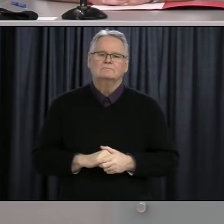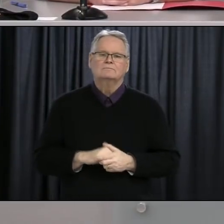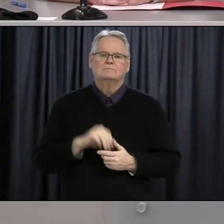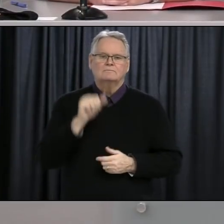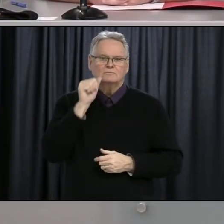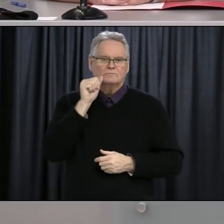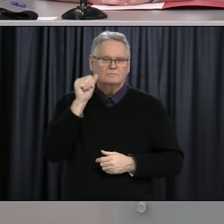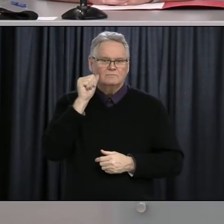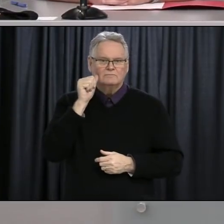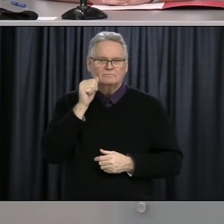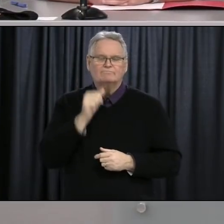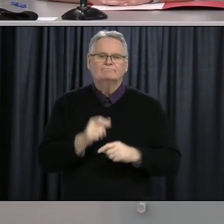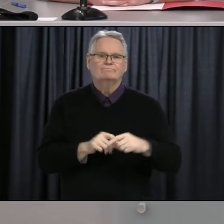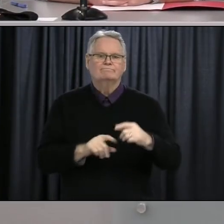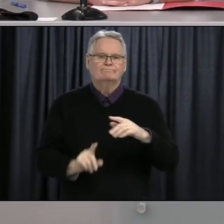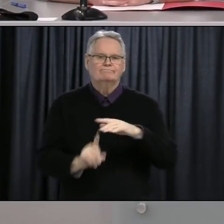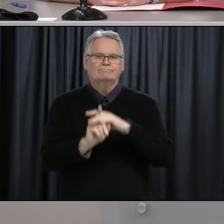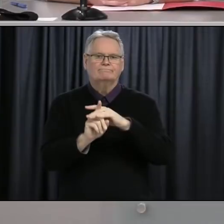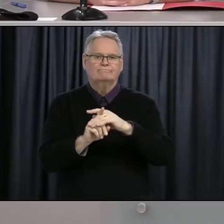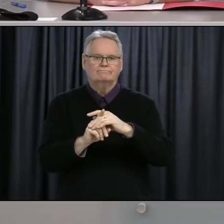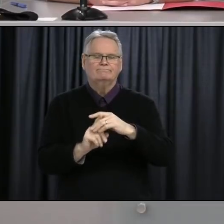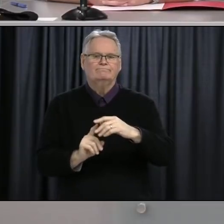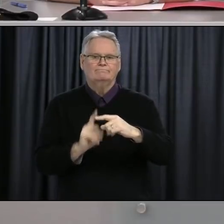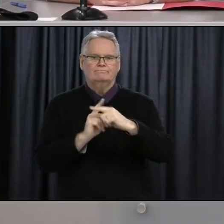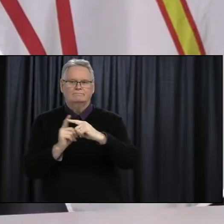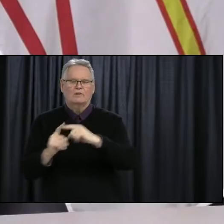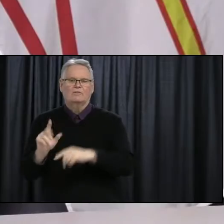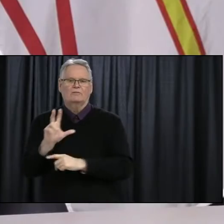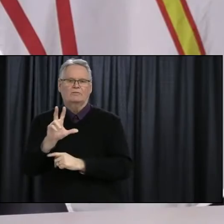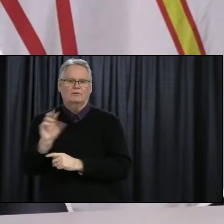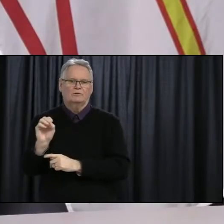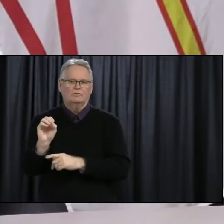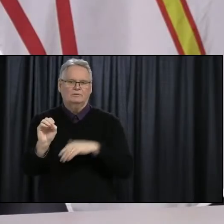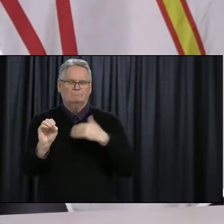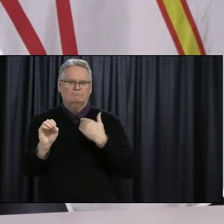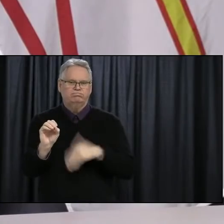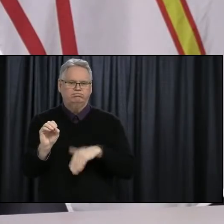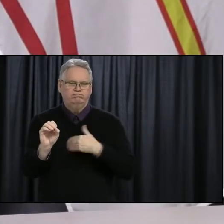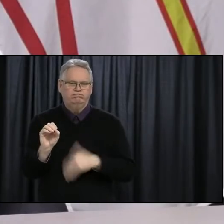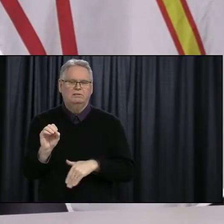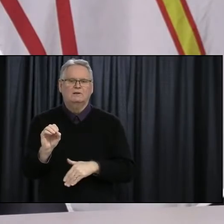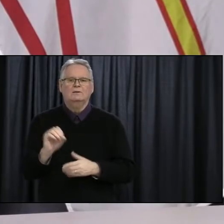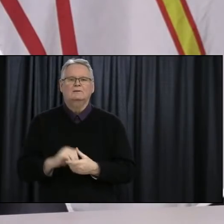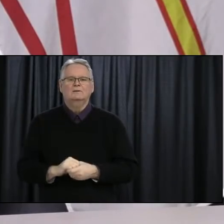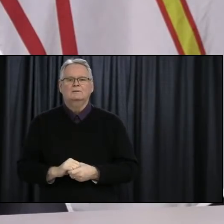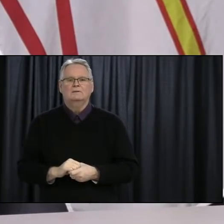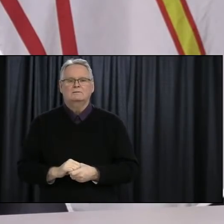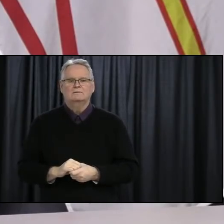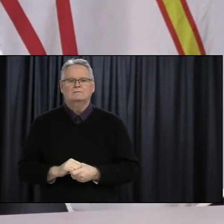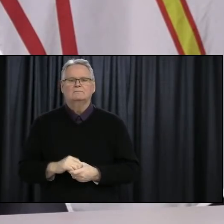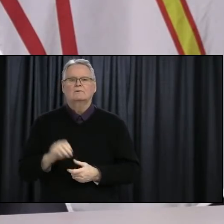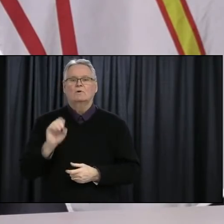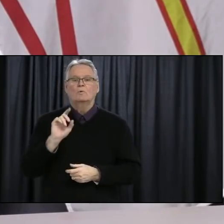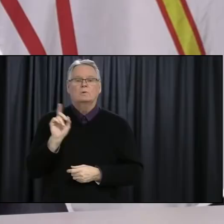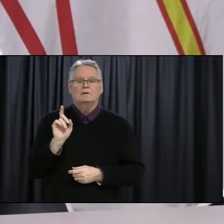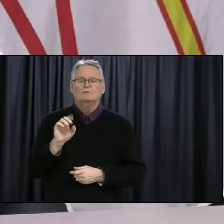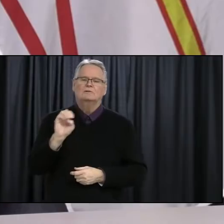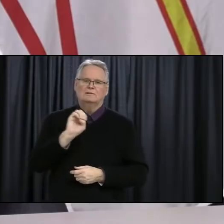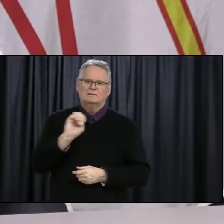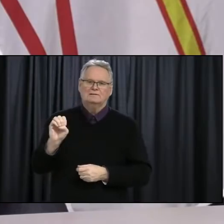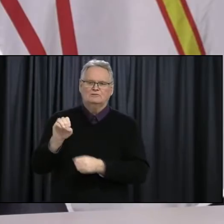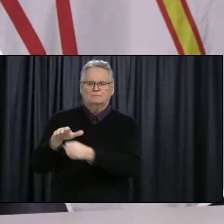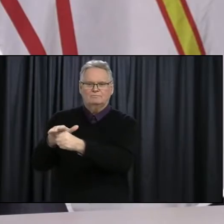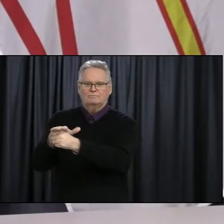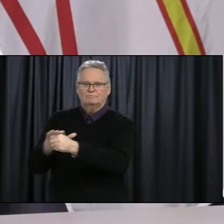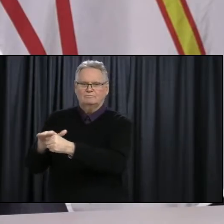have 30 new cases of COVID-19 in our province. All are in the Eastern Health Region. We have 14 under